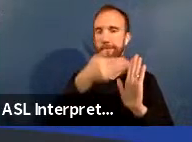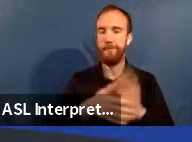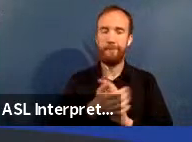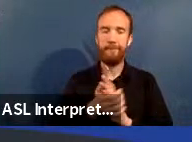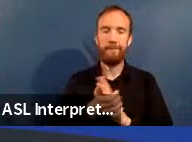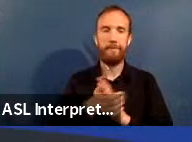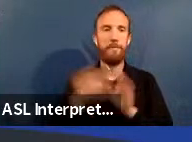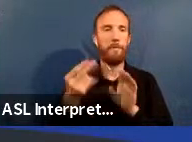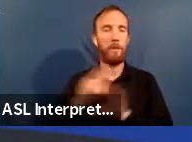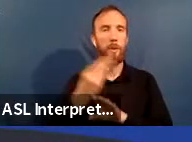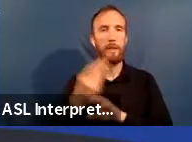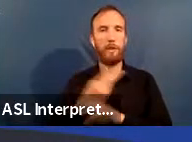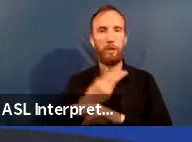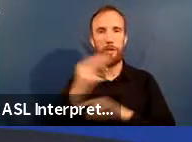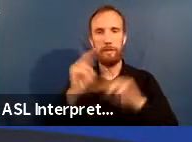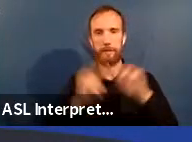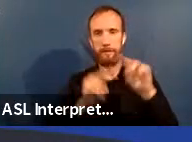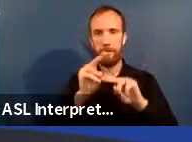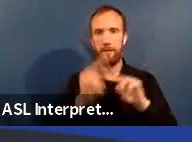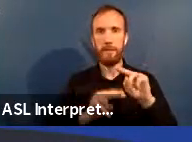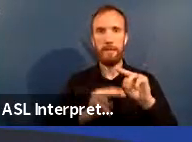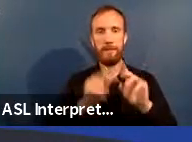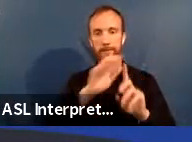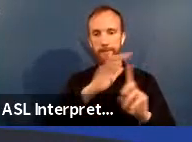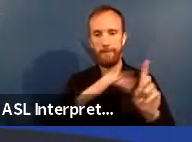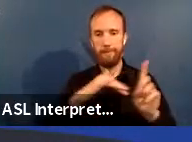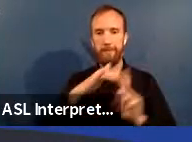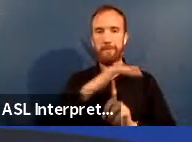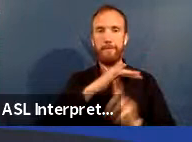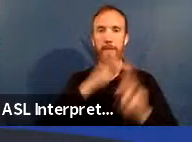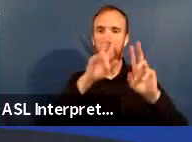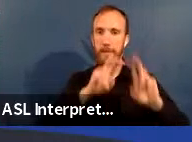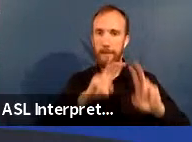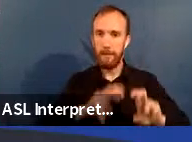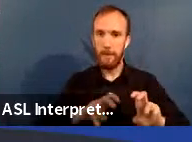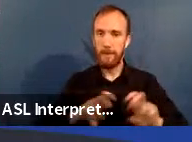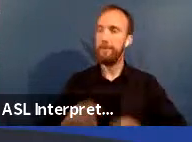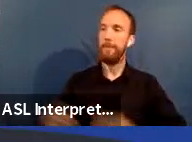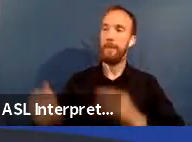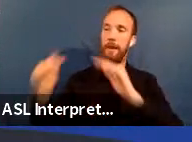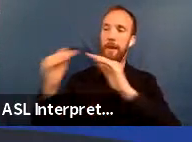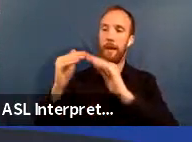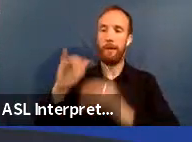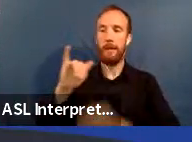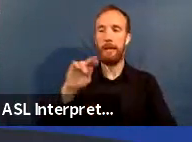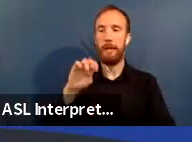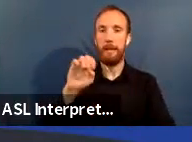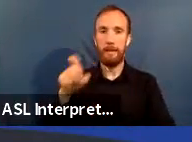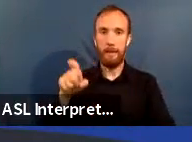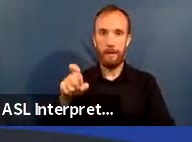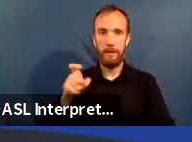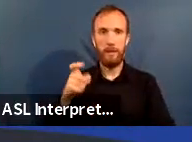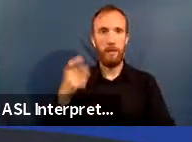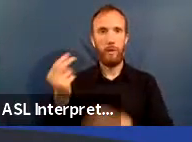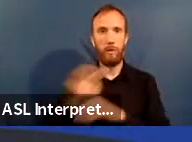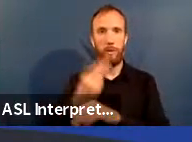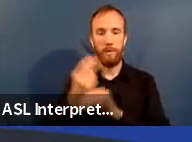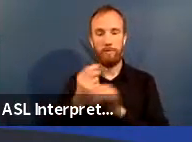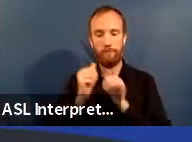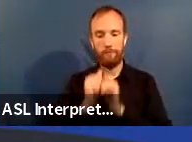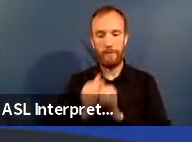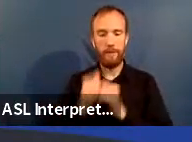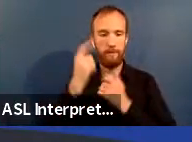the facility condition assessment along with the equity index to prioritize projects.